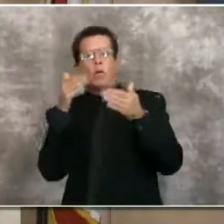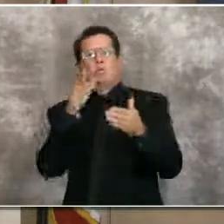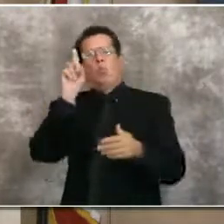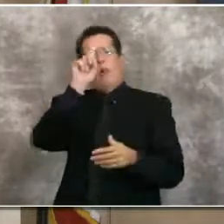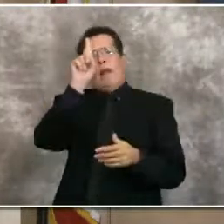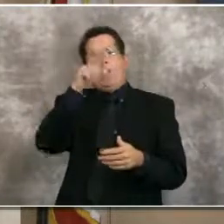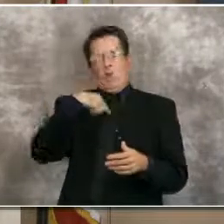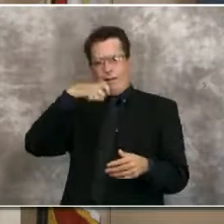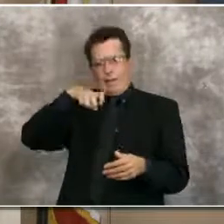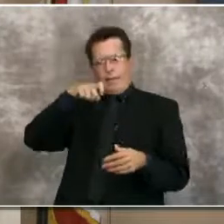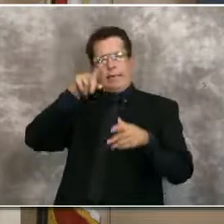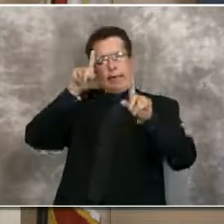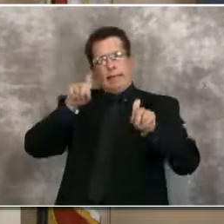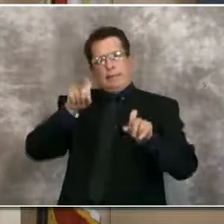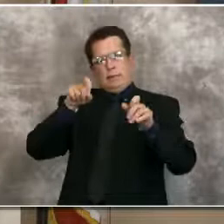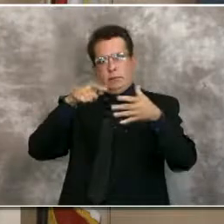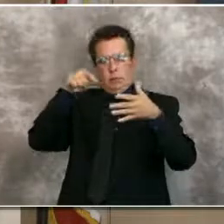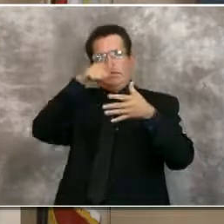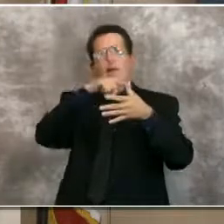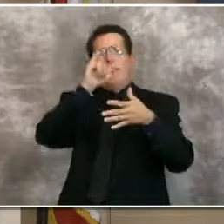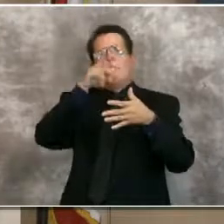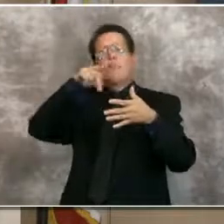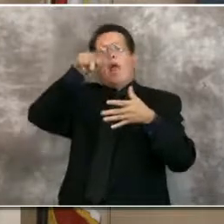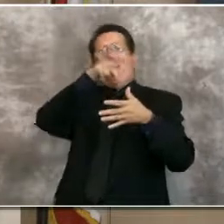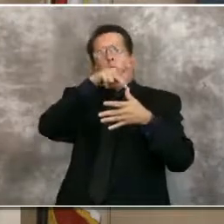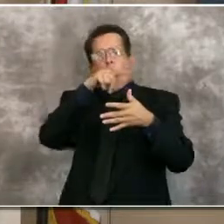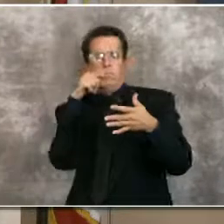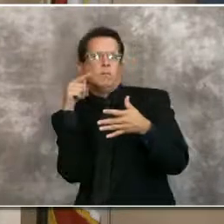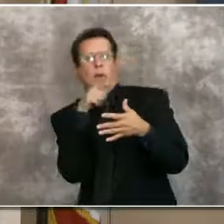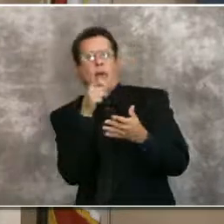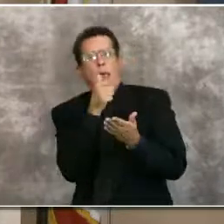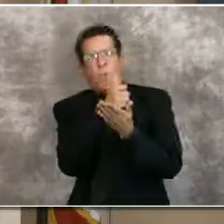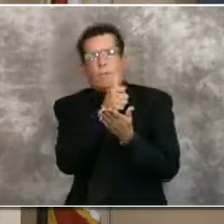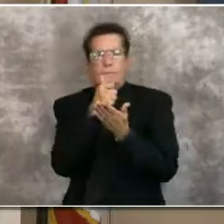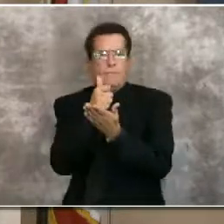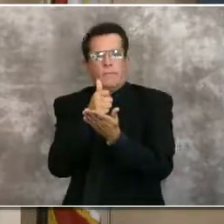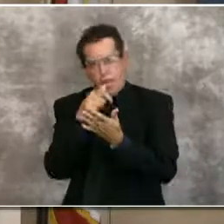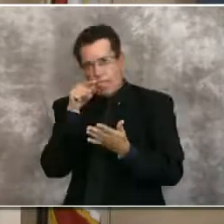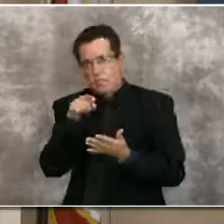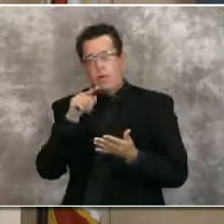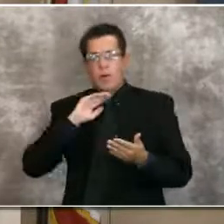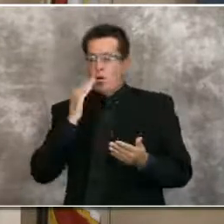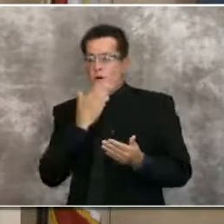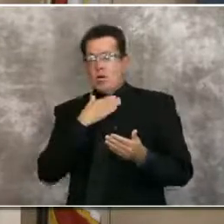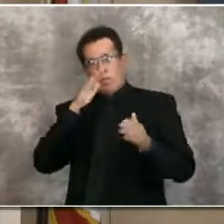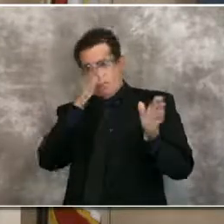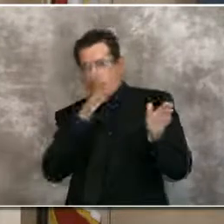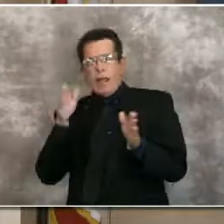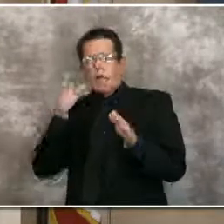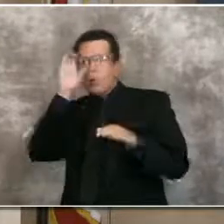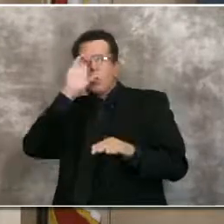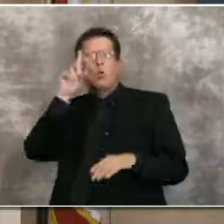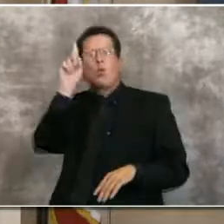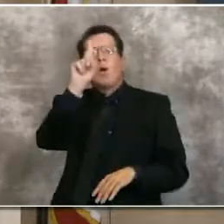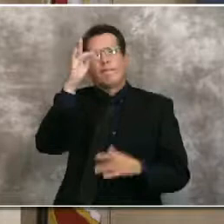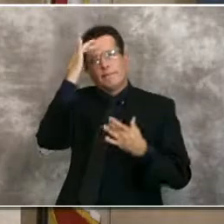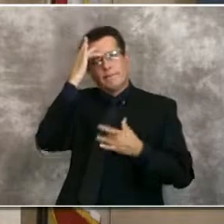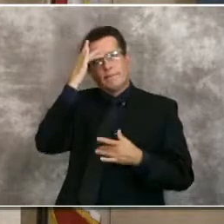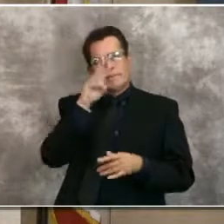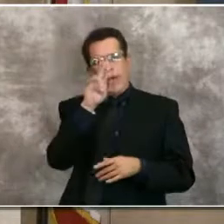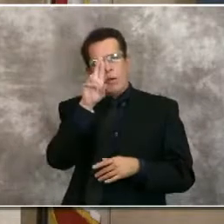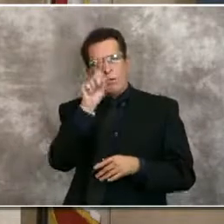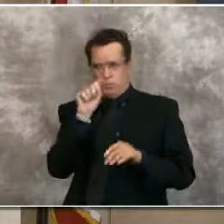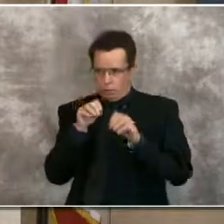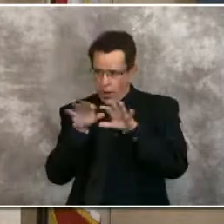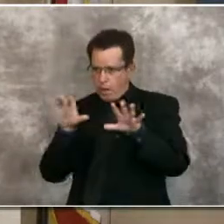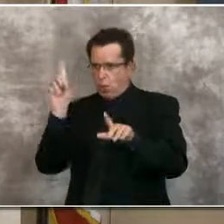that priority group is what we're going after. Our mission is to hunt the virus, to get to those people that need